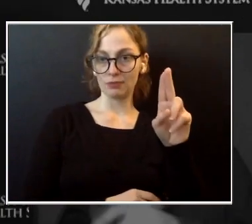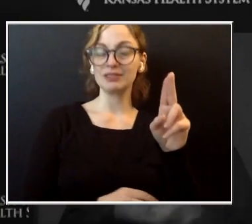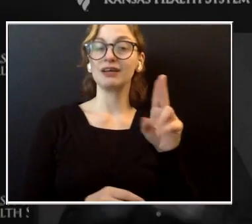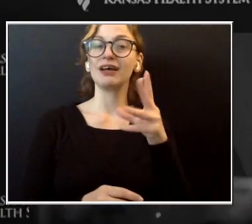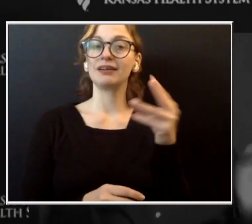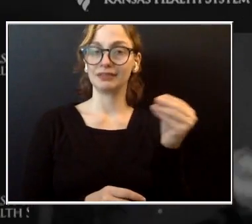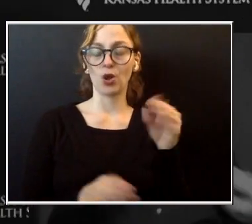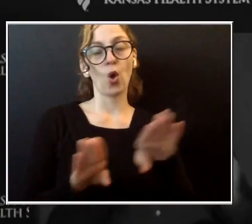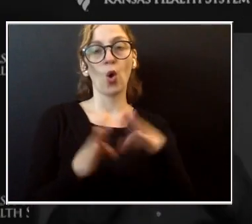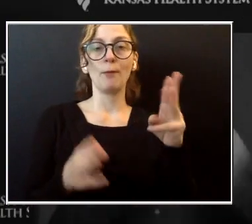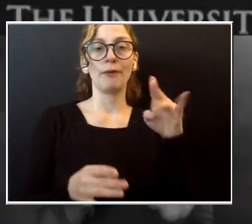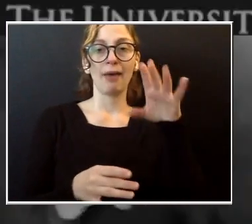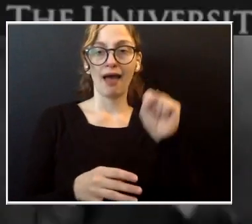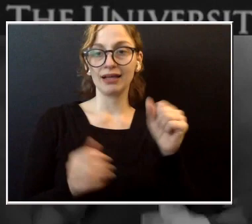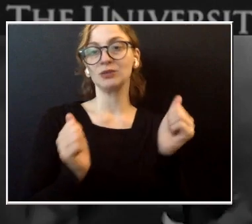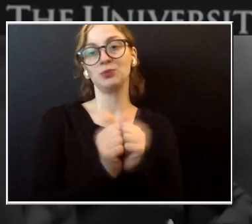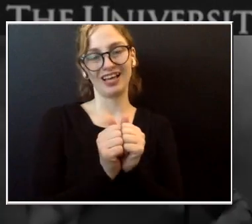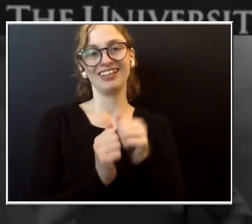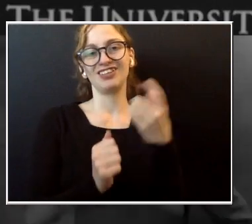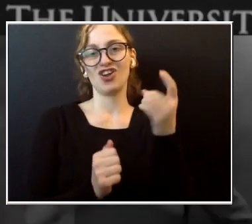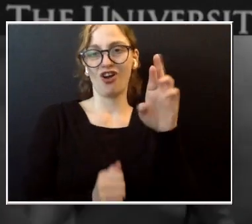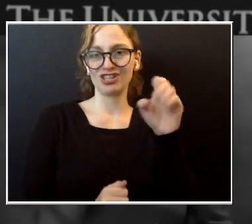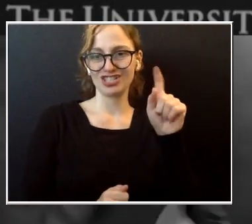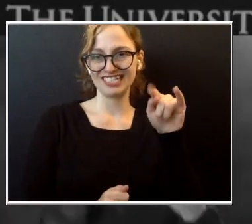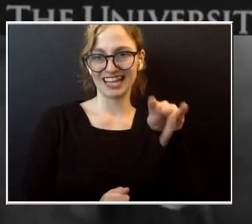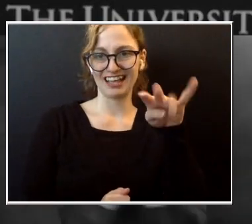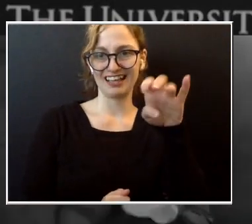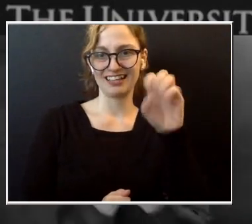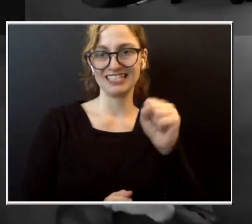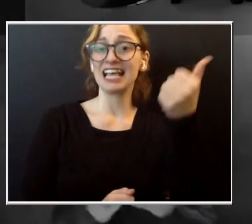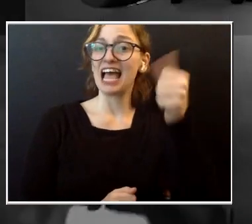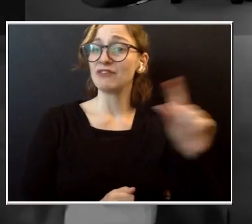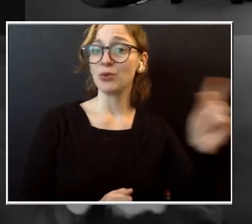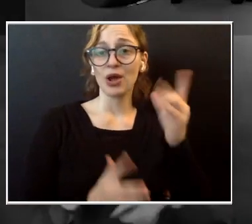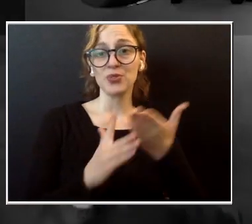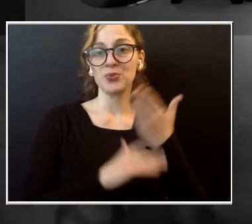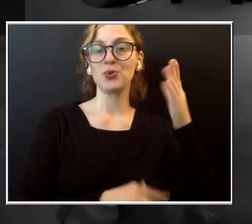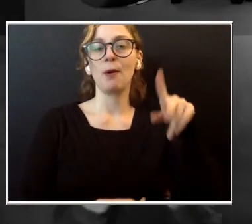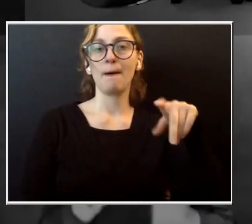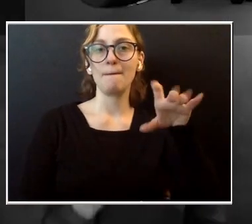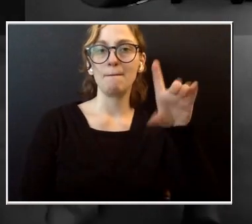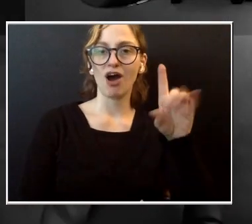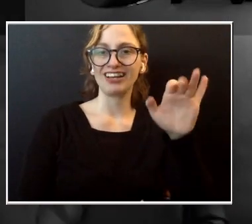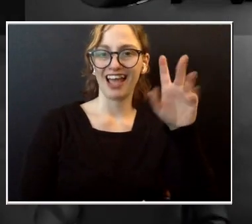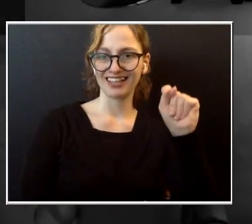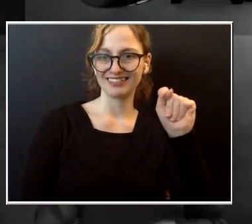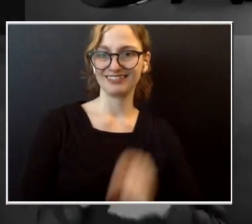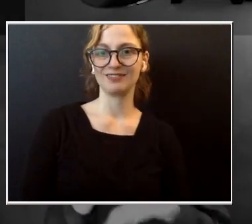mics with Dr. Stites podcasts. Now, everywhere podcasts are available.